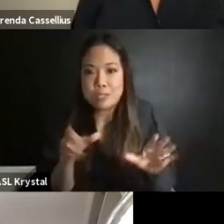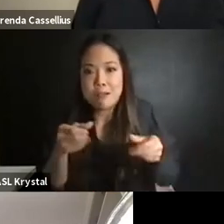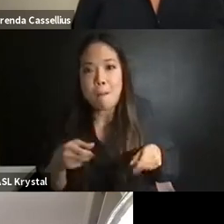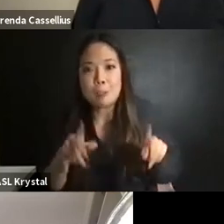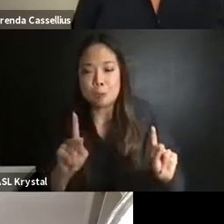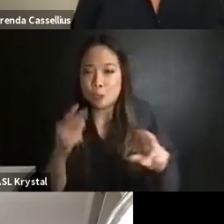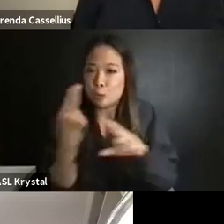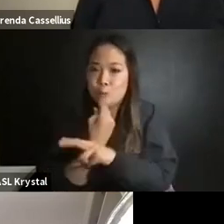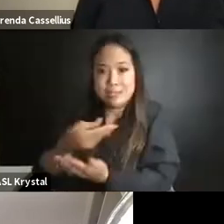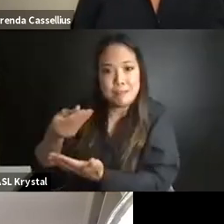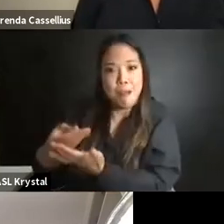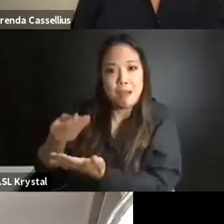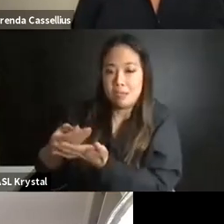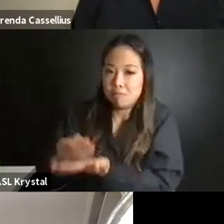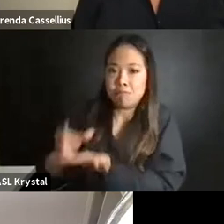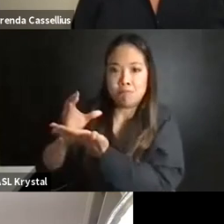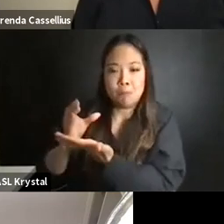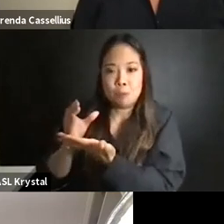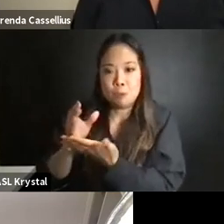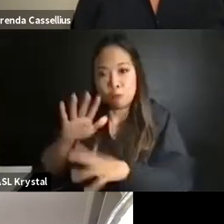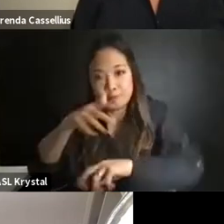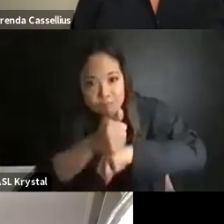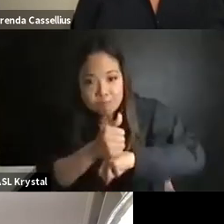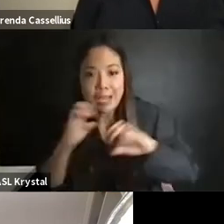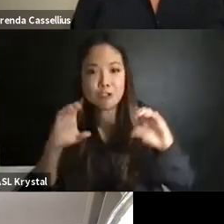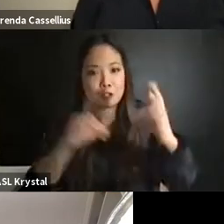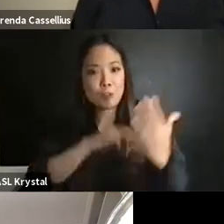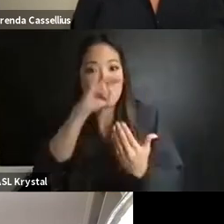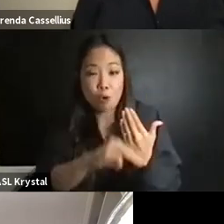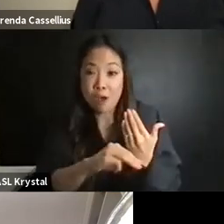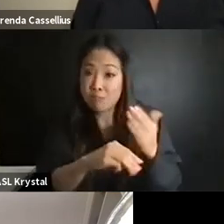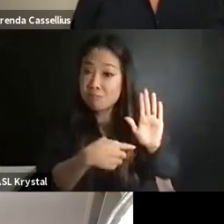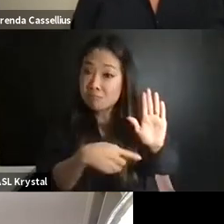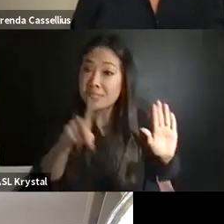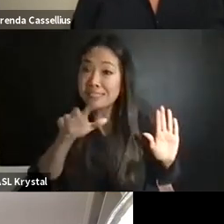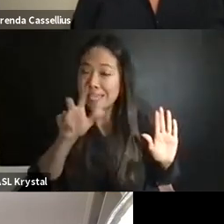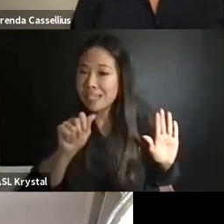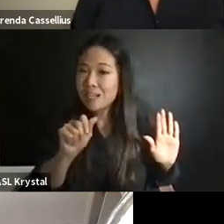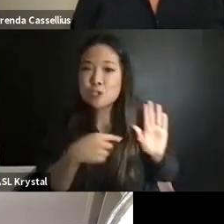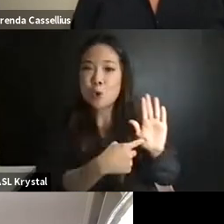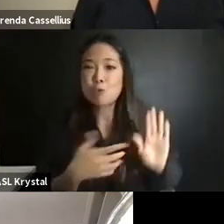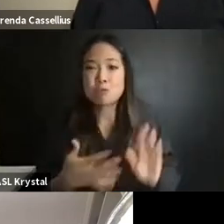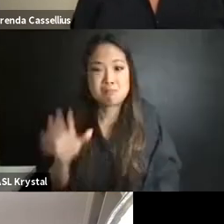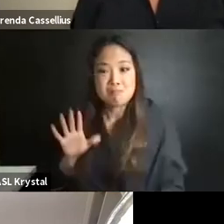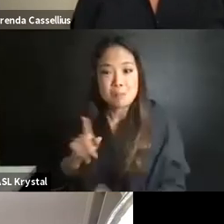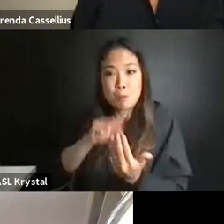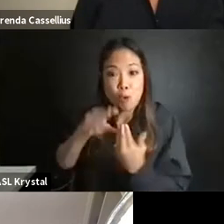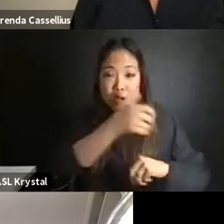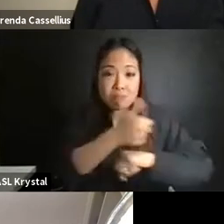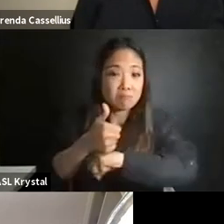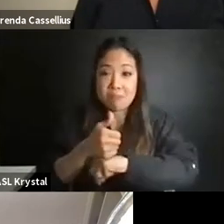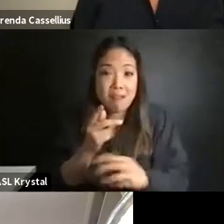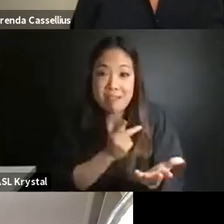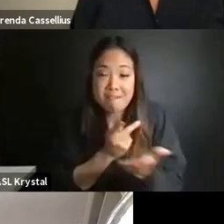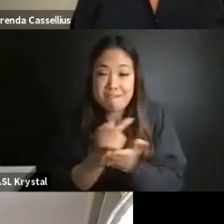to improve the educational programs that data continues to show fail our students finally there's also a